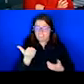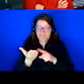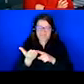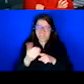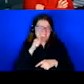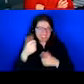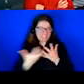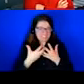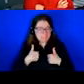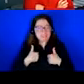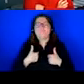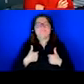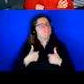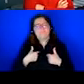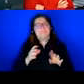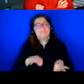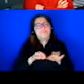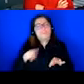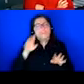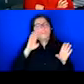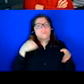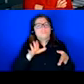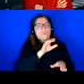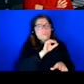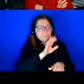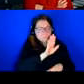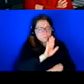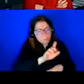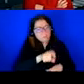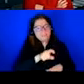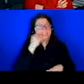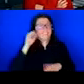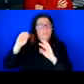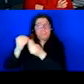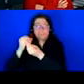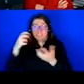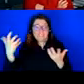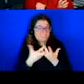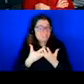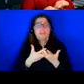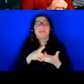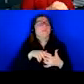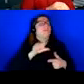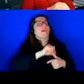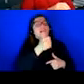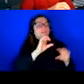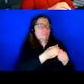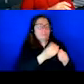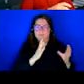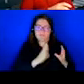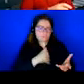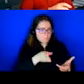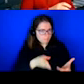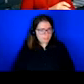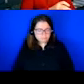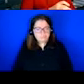focus on your needs and what you're prioritizing. And if the organization doesn't suit that, some other organization will as well. So that's a